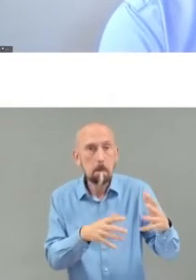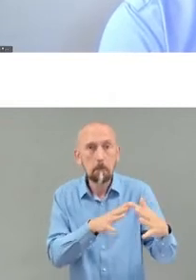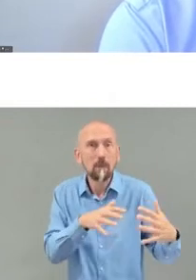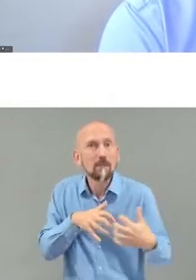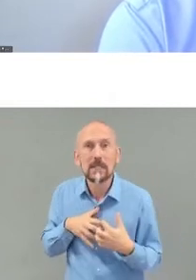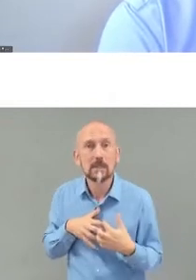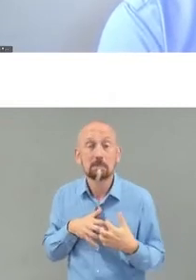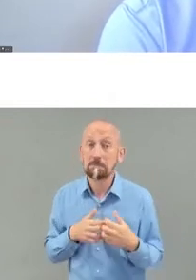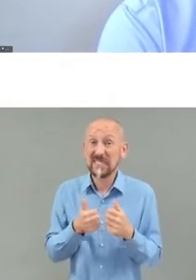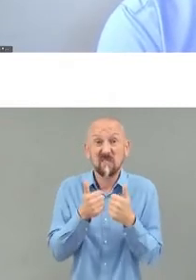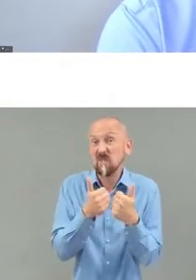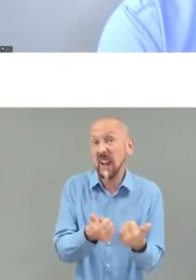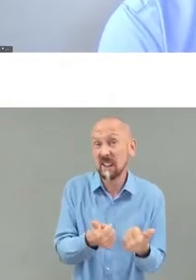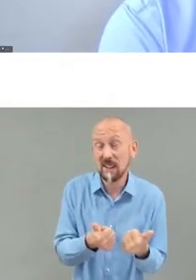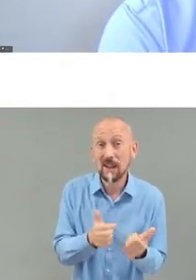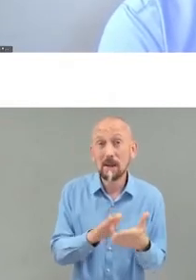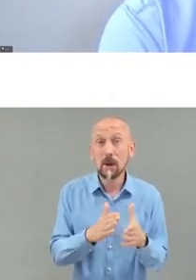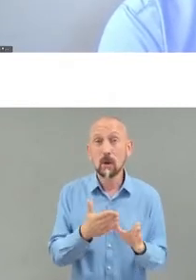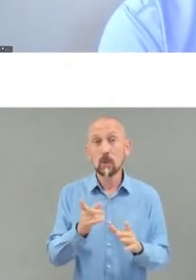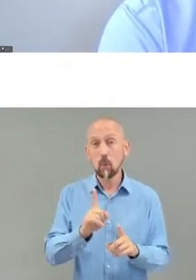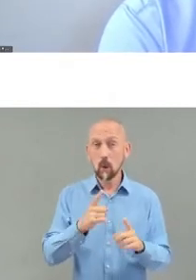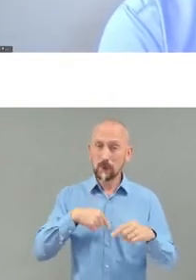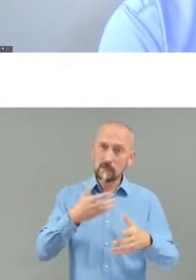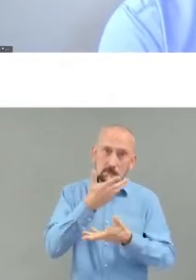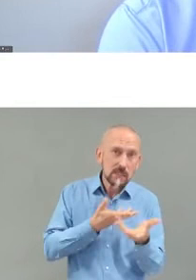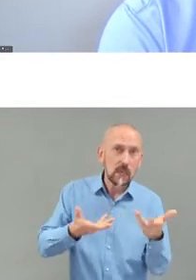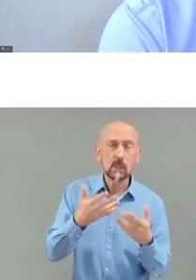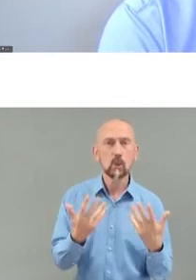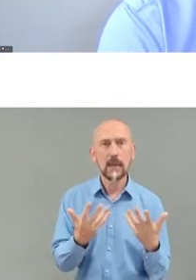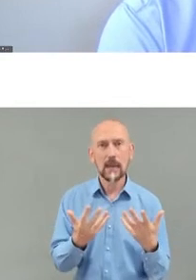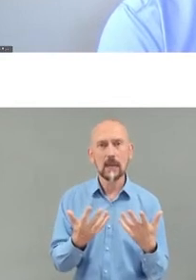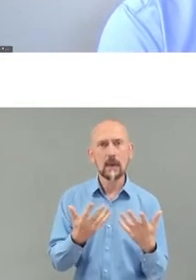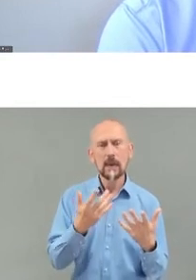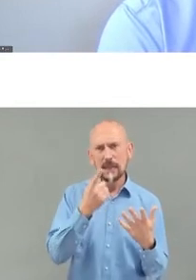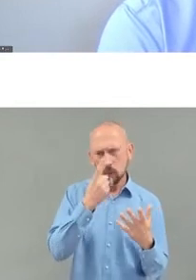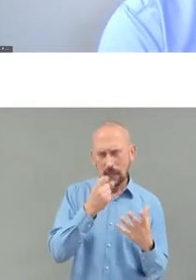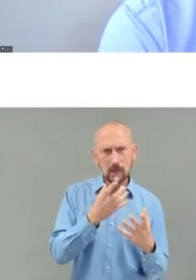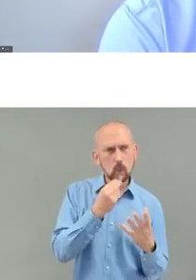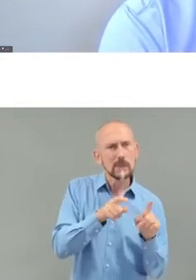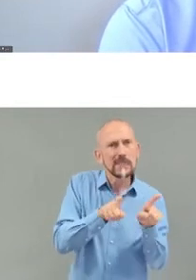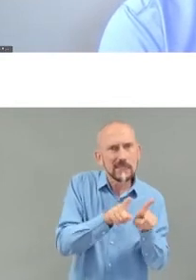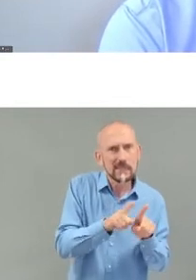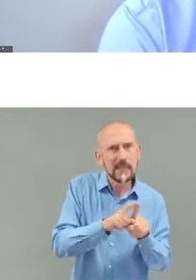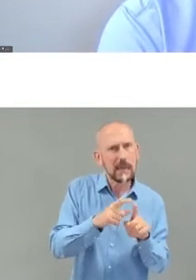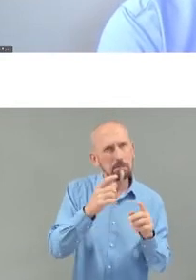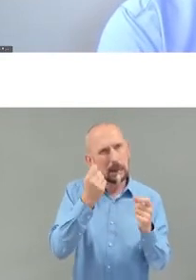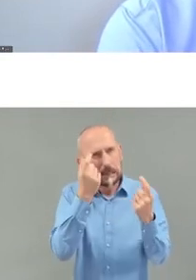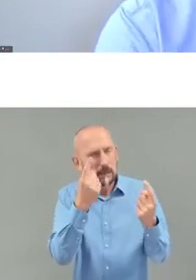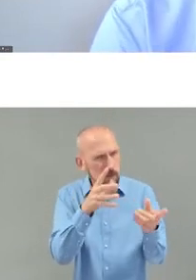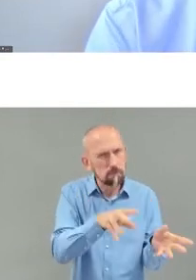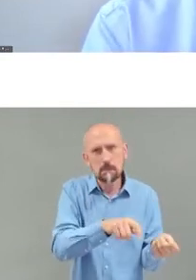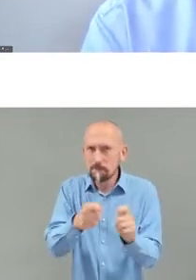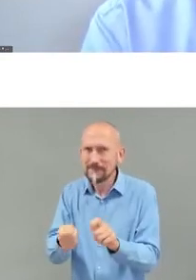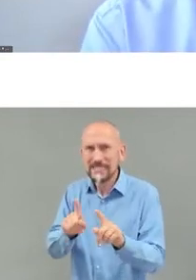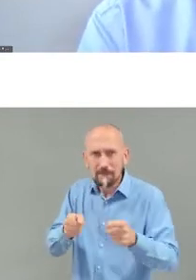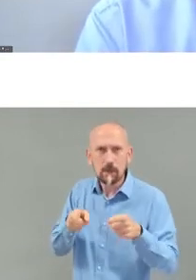lots of what we're presenting today are transferable across different sets of differences. There was also quite a lot of comments about